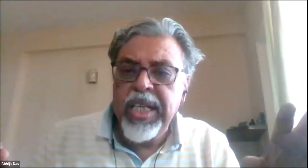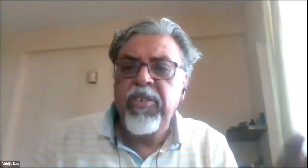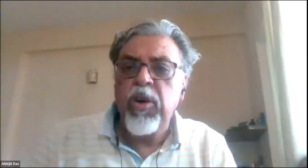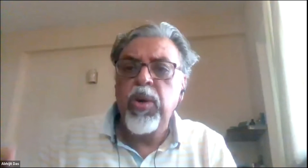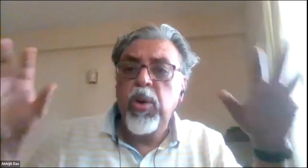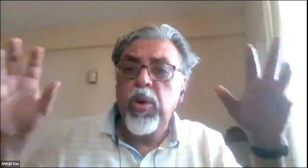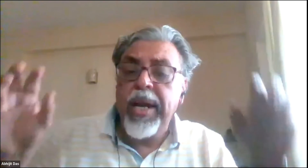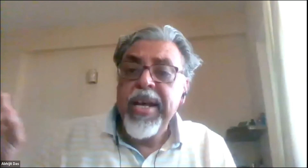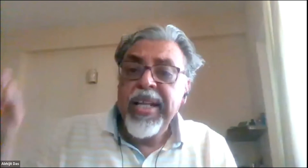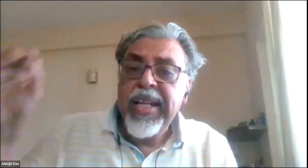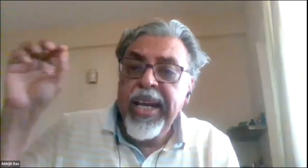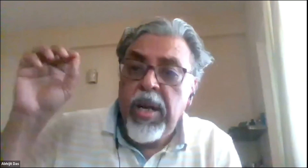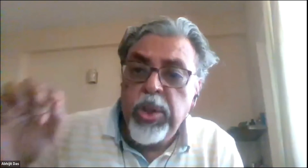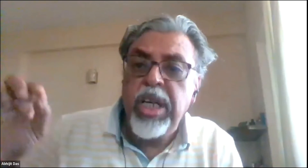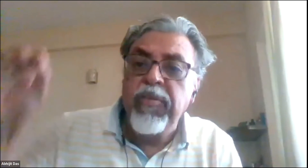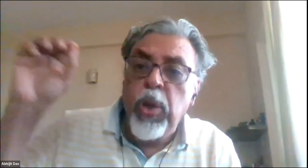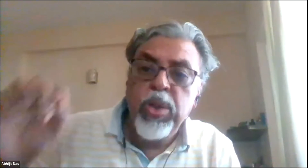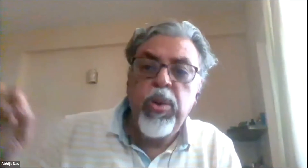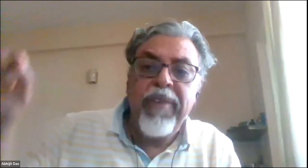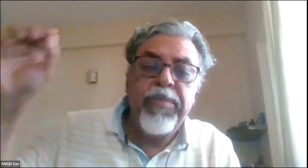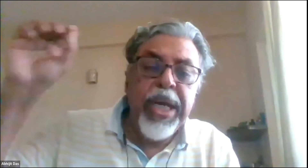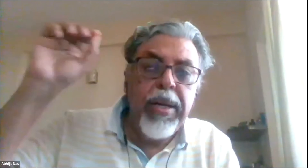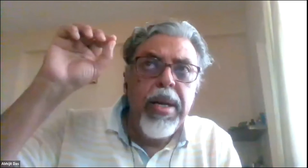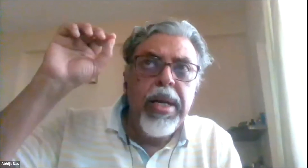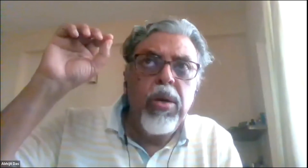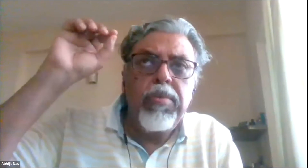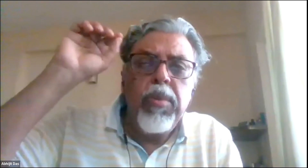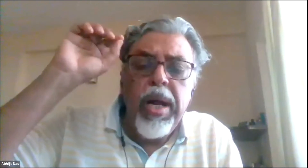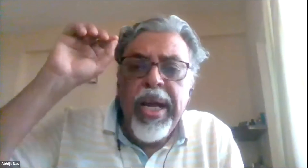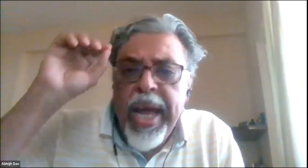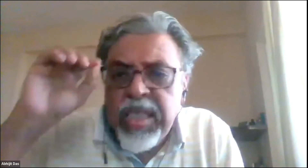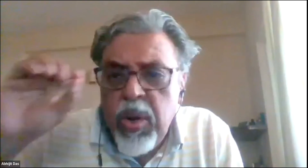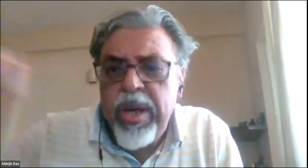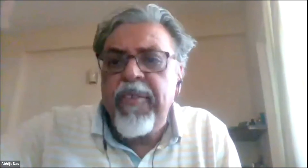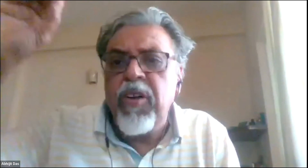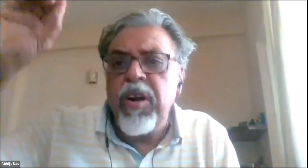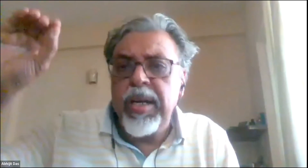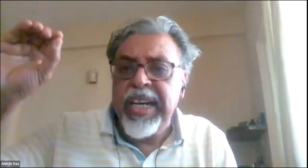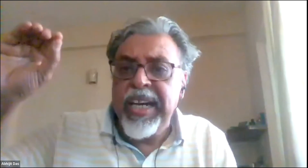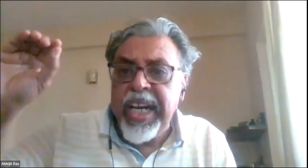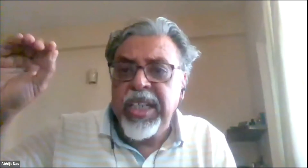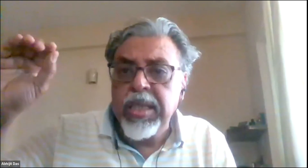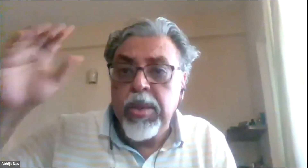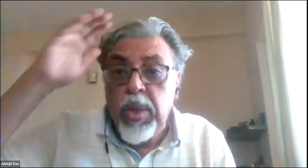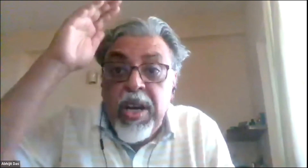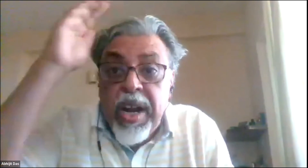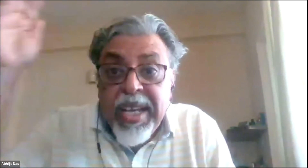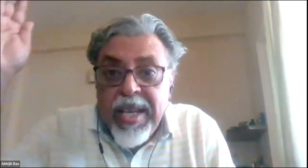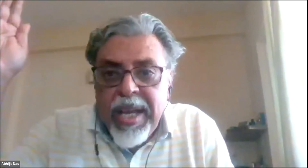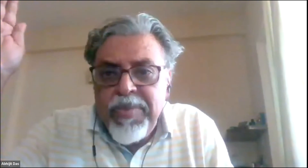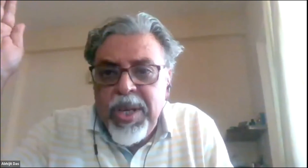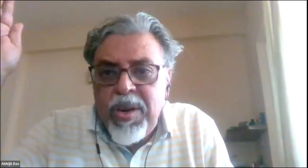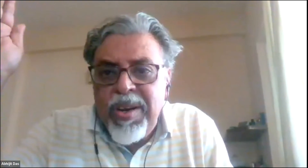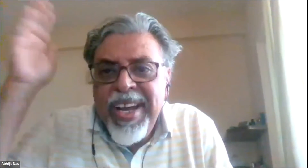small communities, if you're going to look at inclusion of those who have been, excluded for generations, who